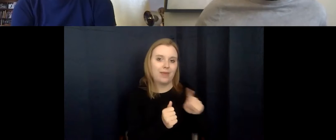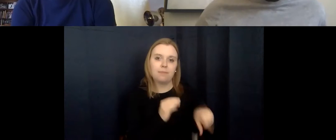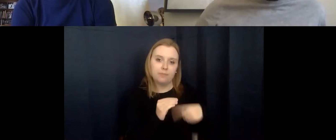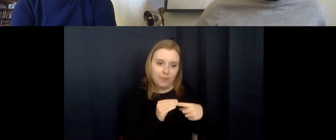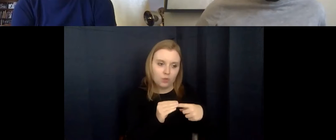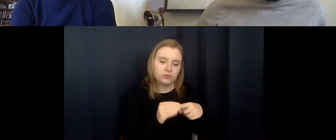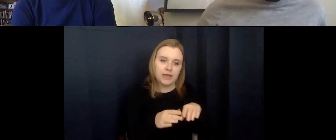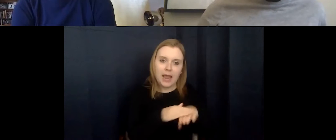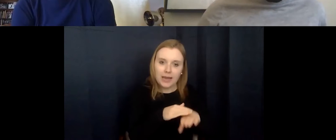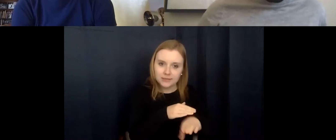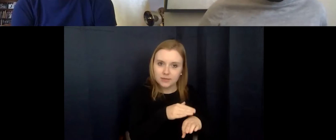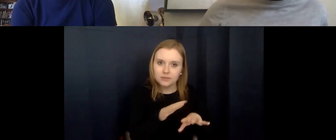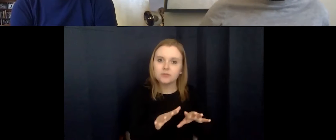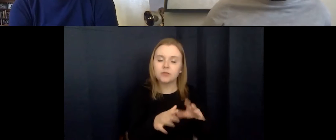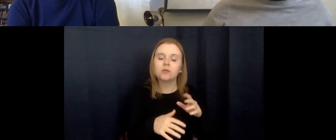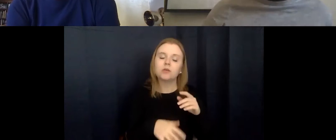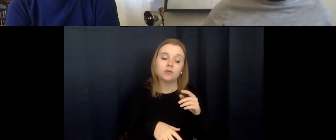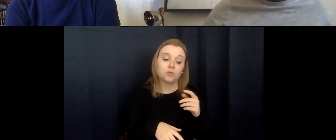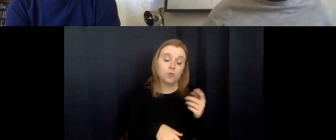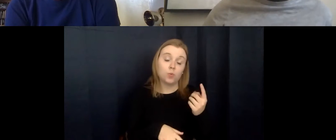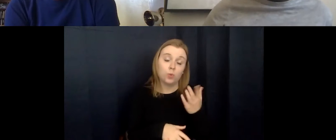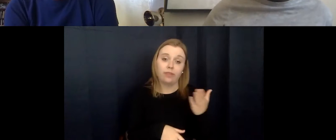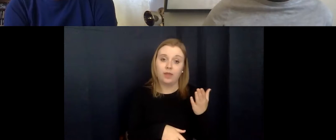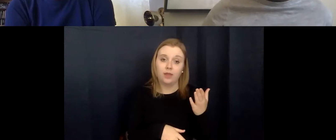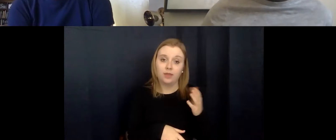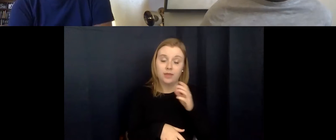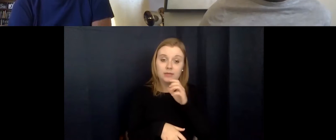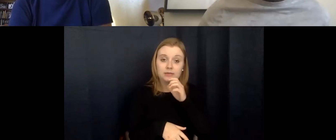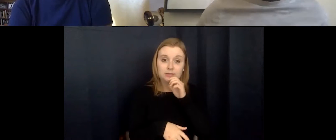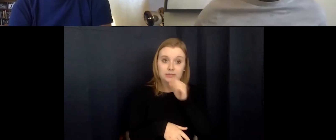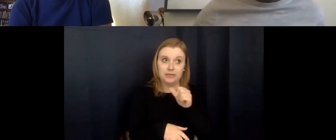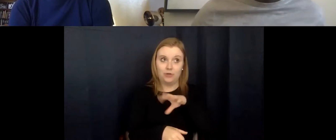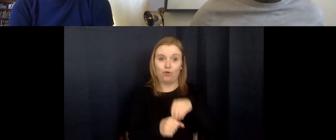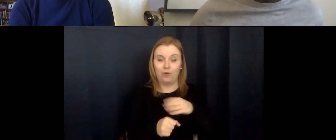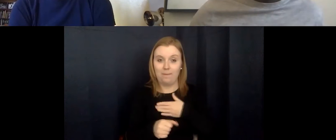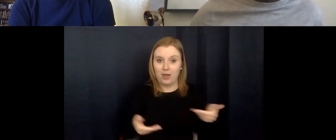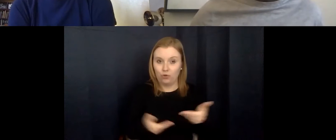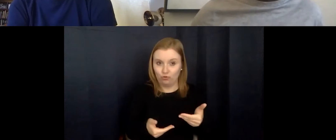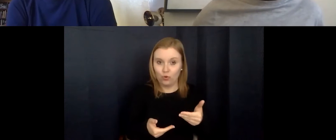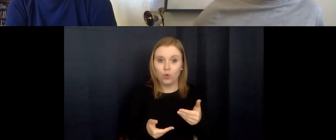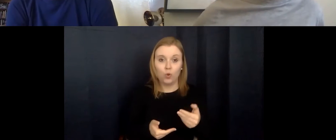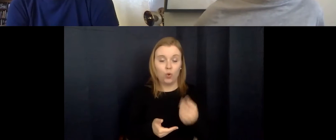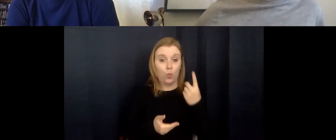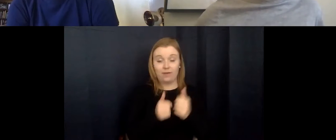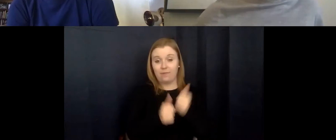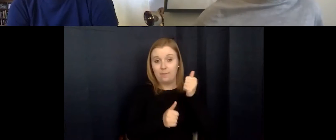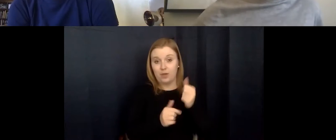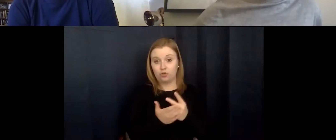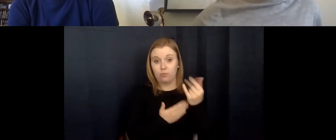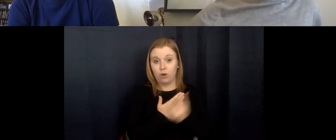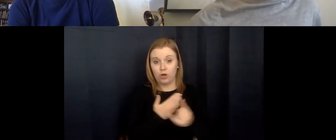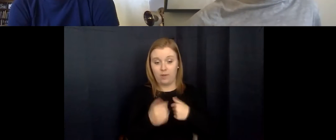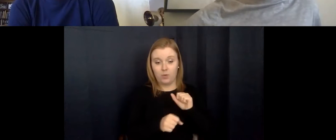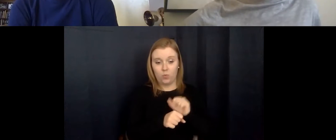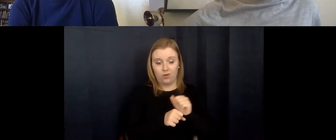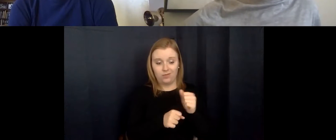of the things that actually didn't make it into my intro there is that one of the major projects I've been working on the last